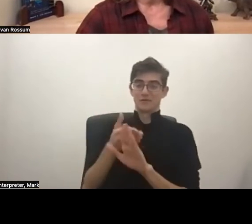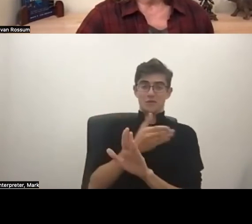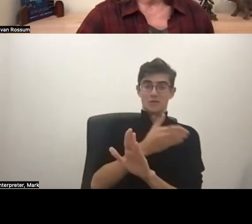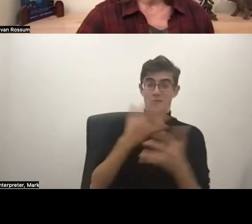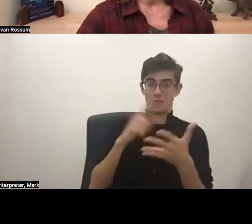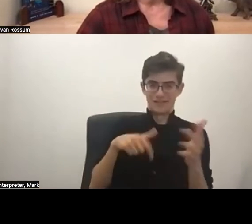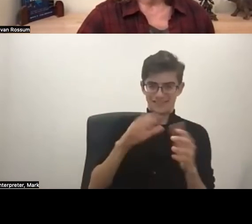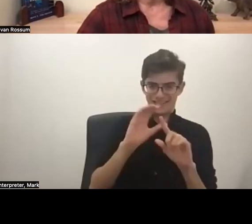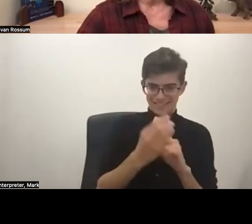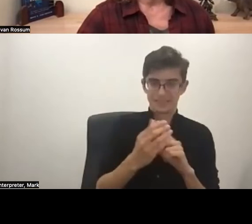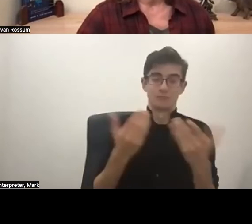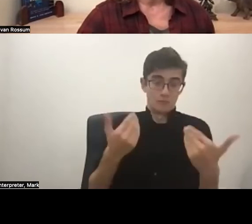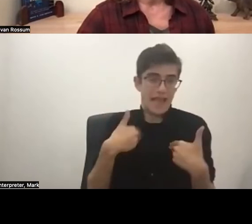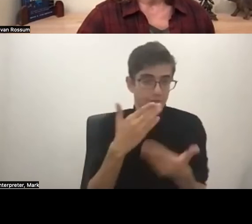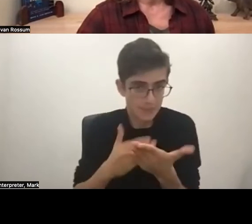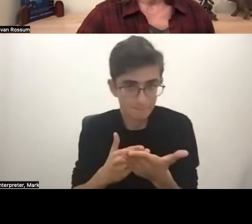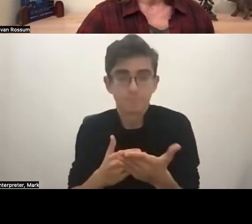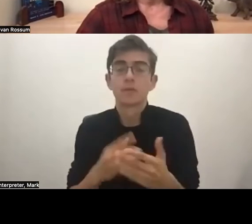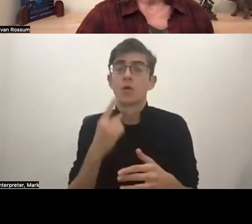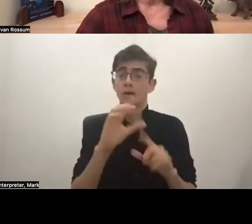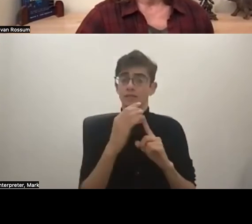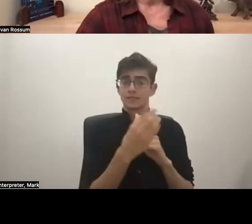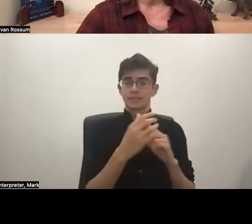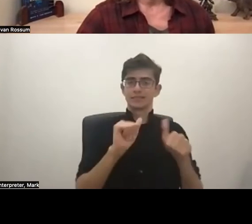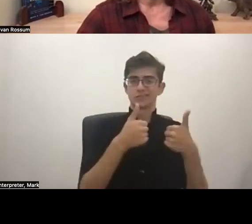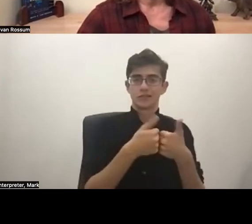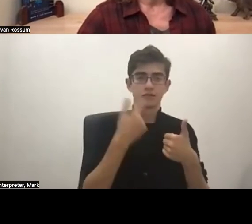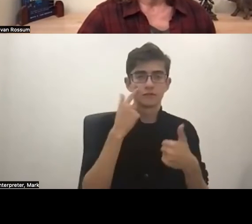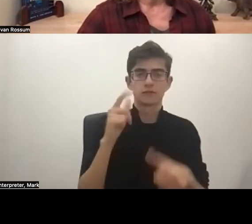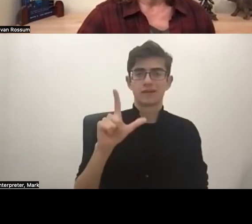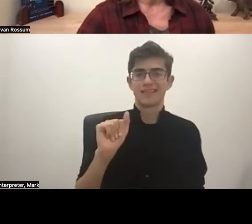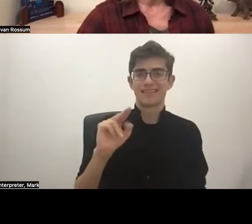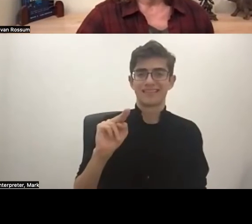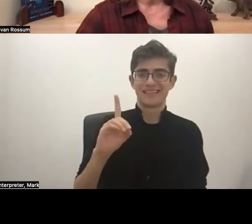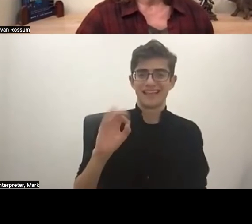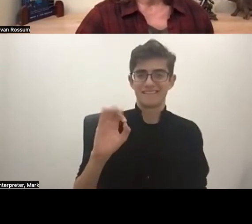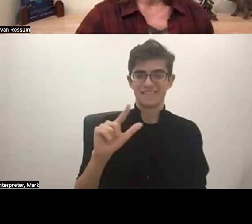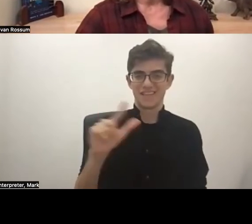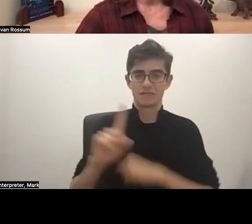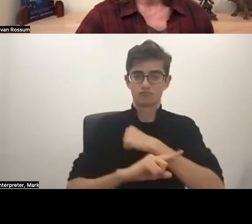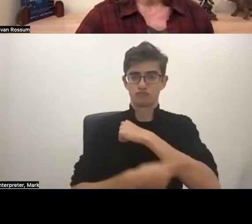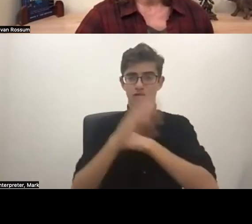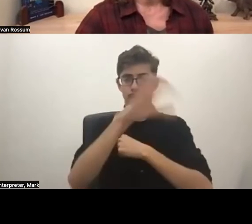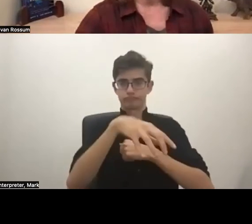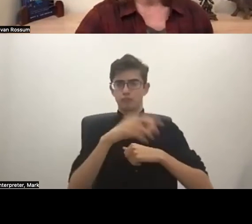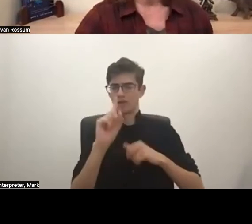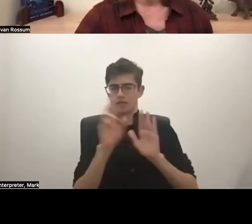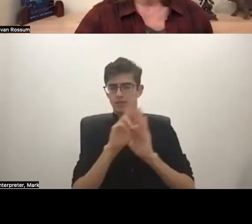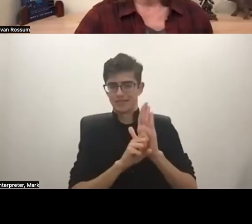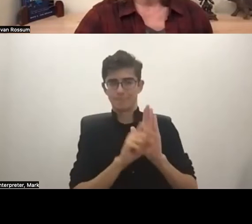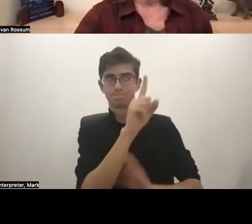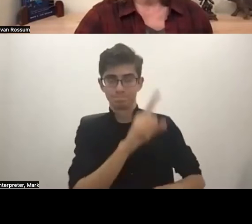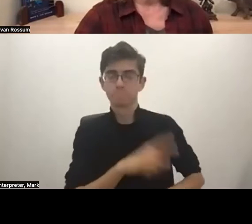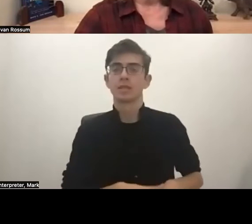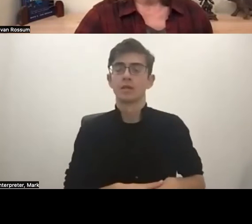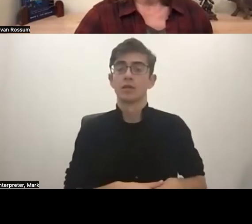One of the cases is a challenge to the permitting of a landfill upstate. And a large part of that challenge is around